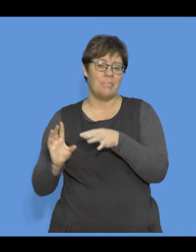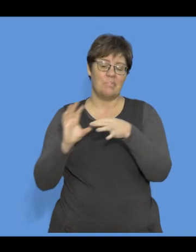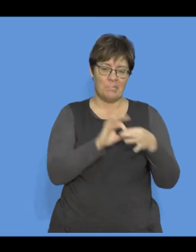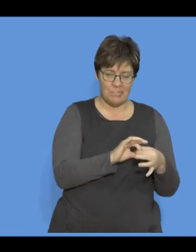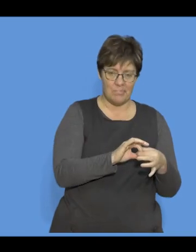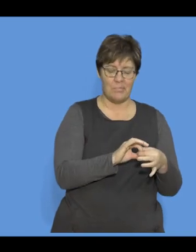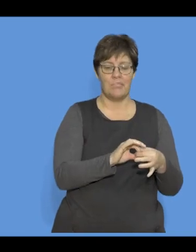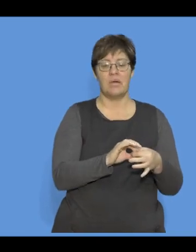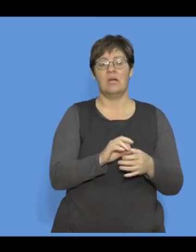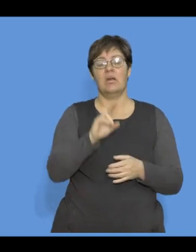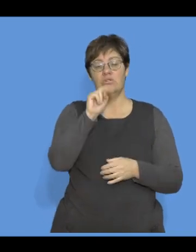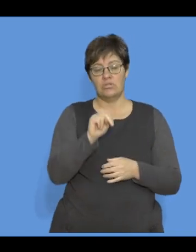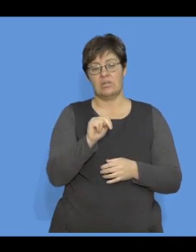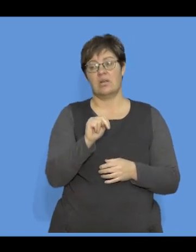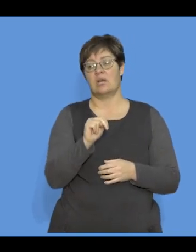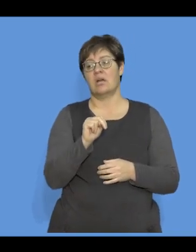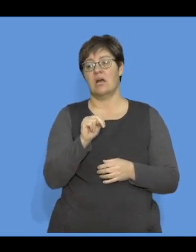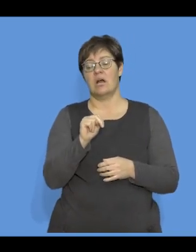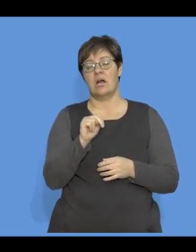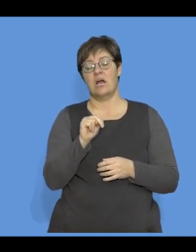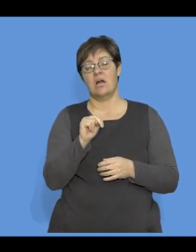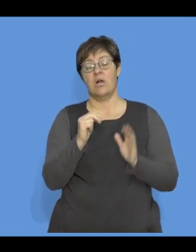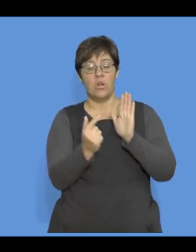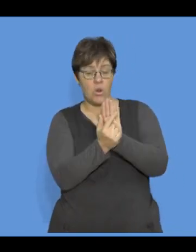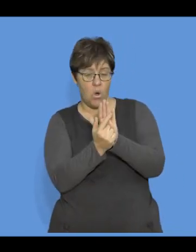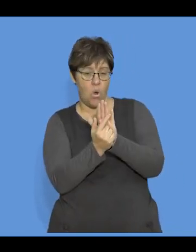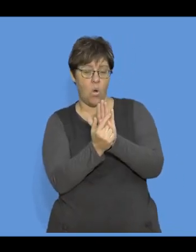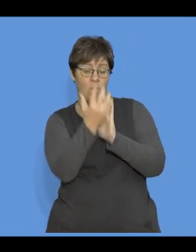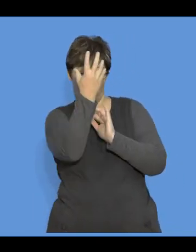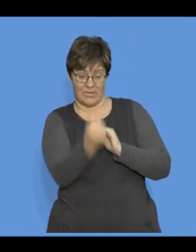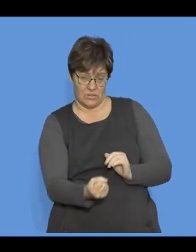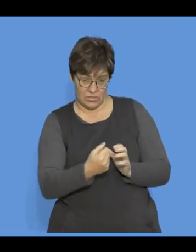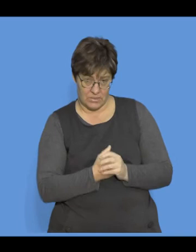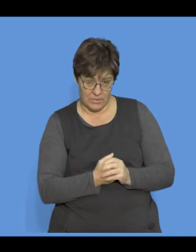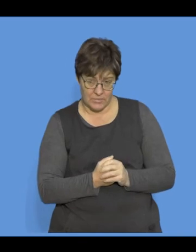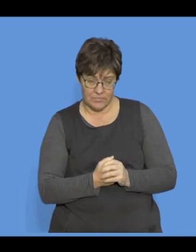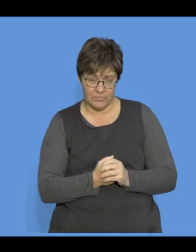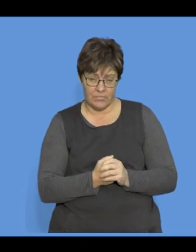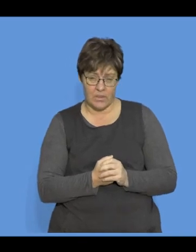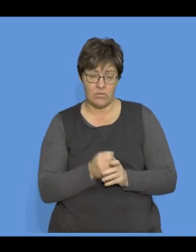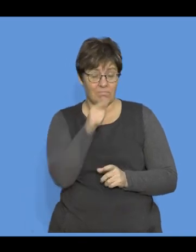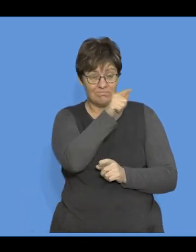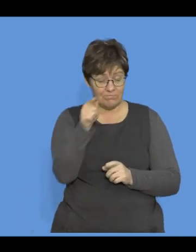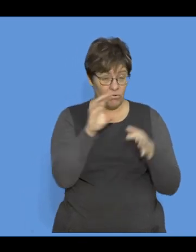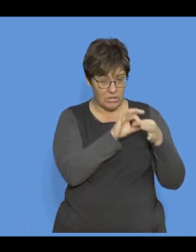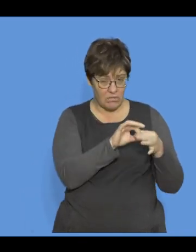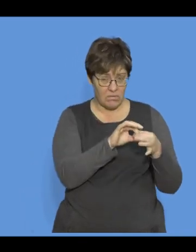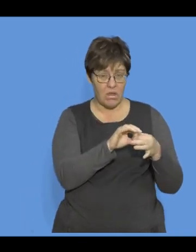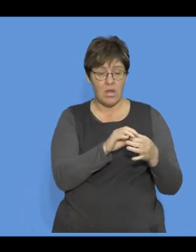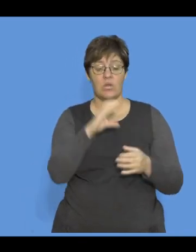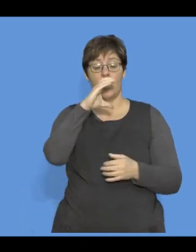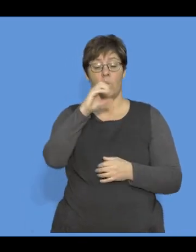Newton's universal law of gravitation. So please link these relationships, although this is Coulomb's